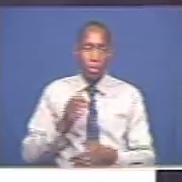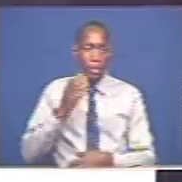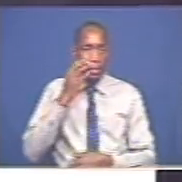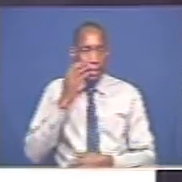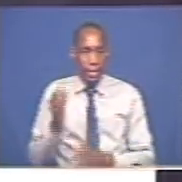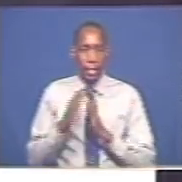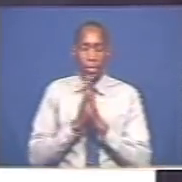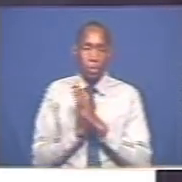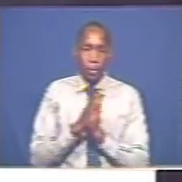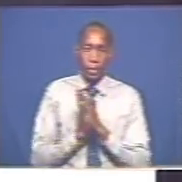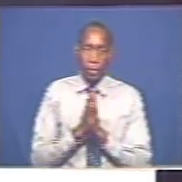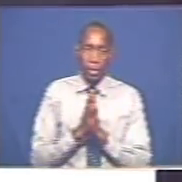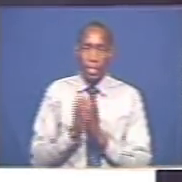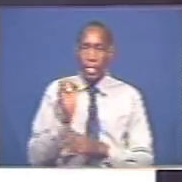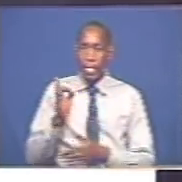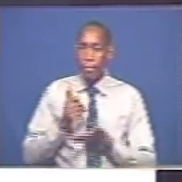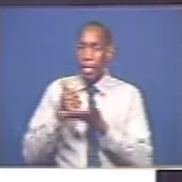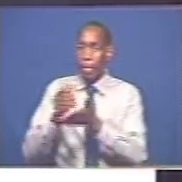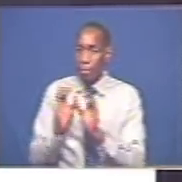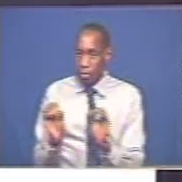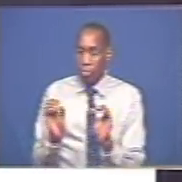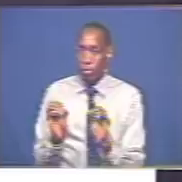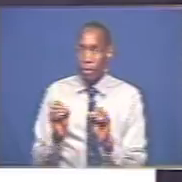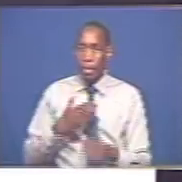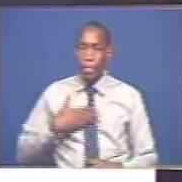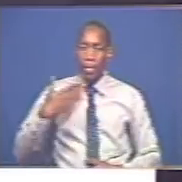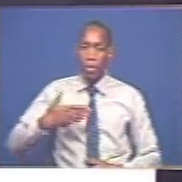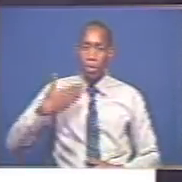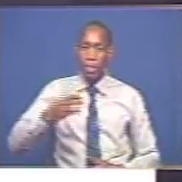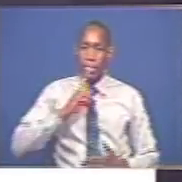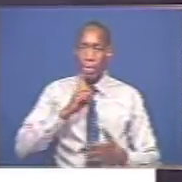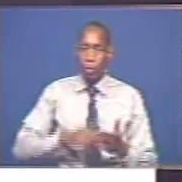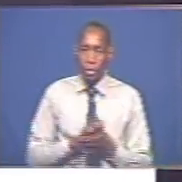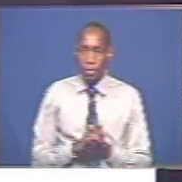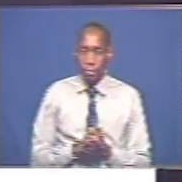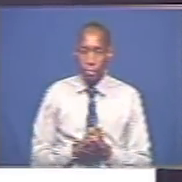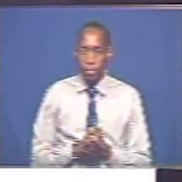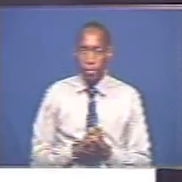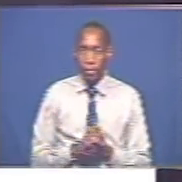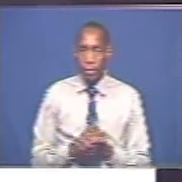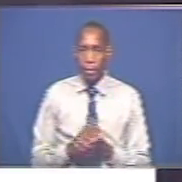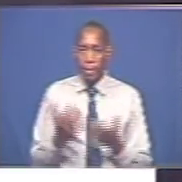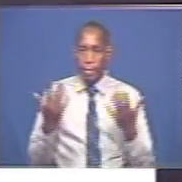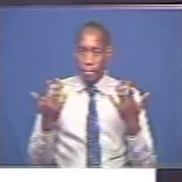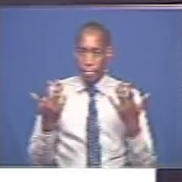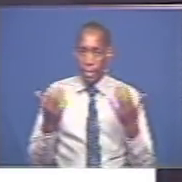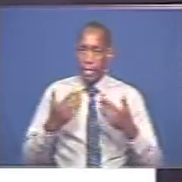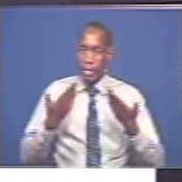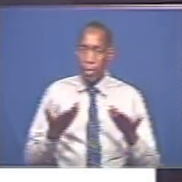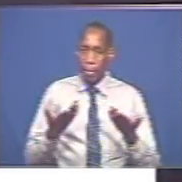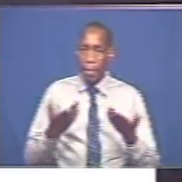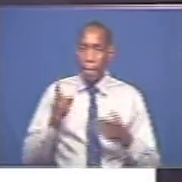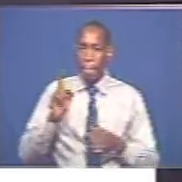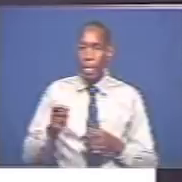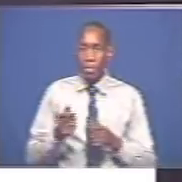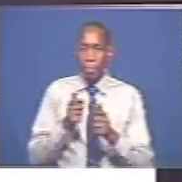really quite a sad story. If you can't help, I always say, your fingers are not mechanical. They are not itchy. It is not a must you type something.